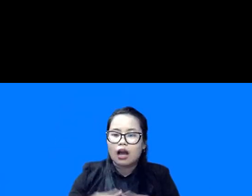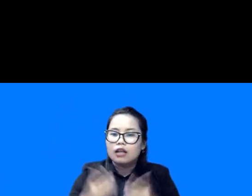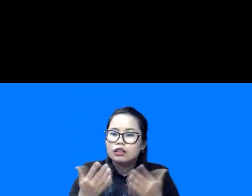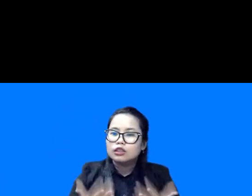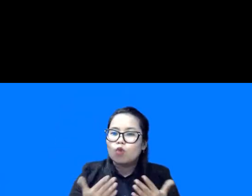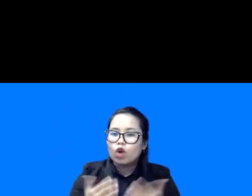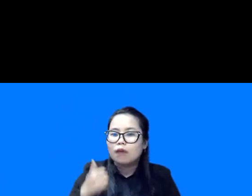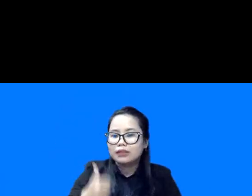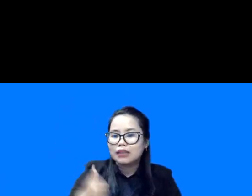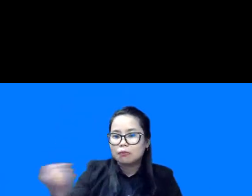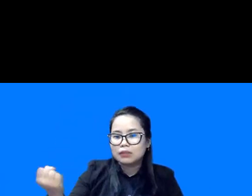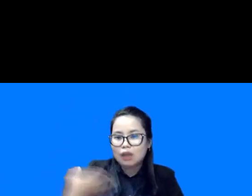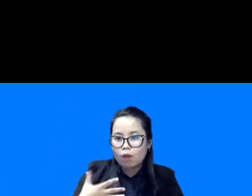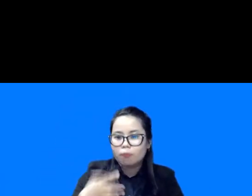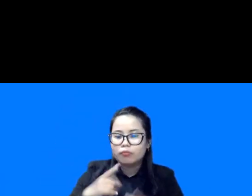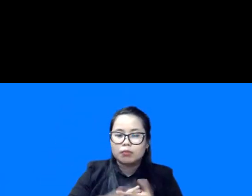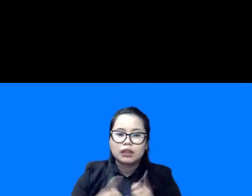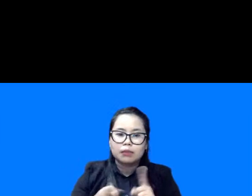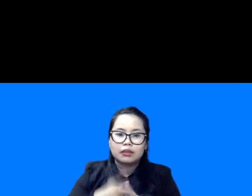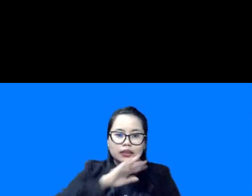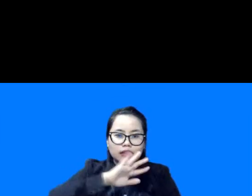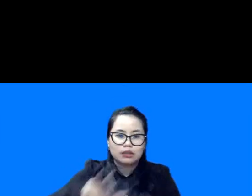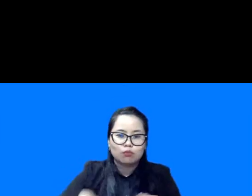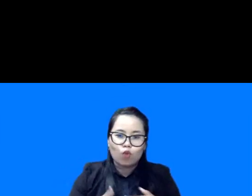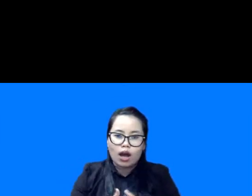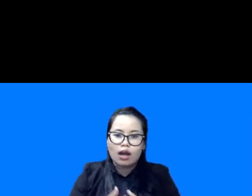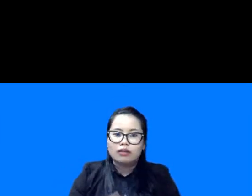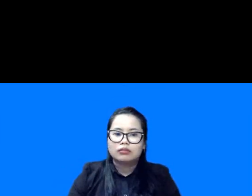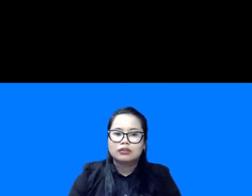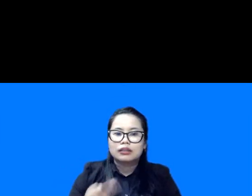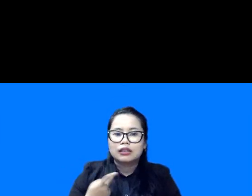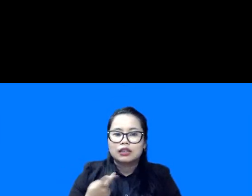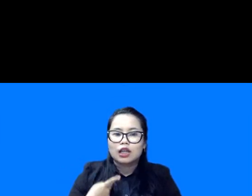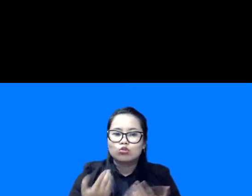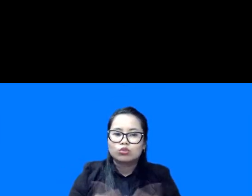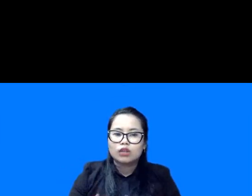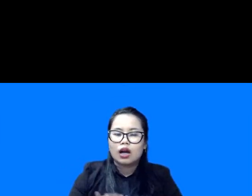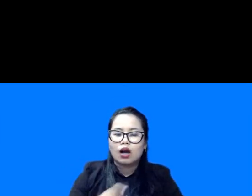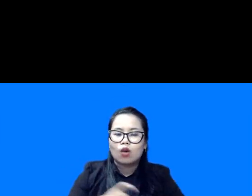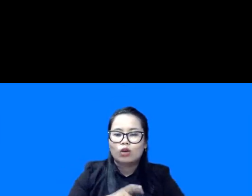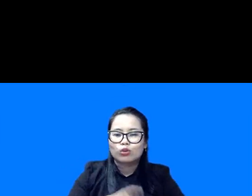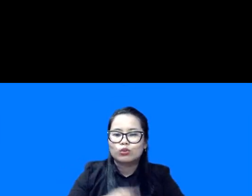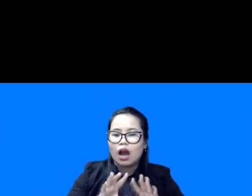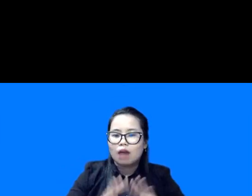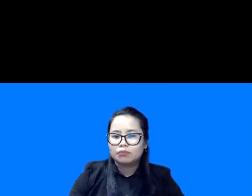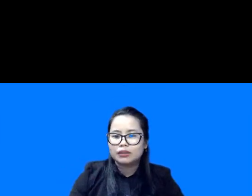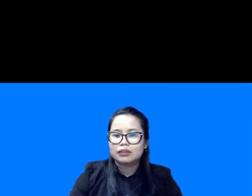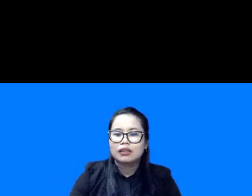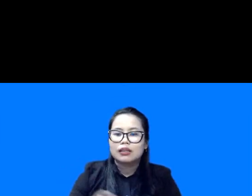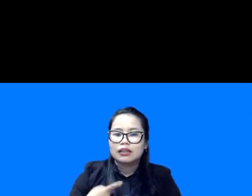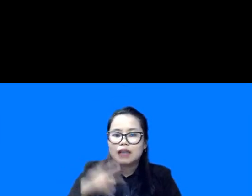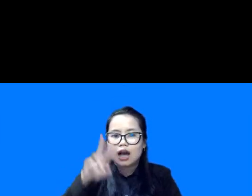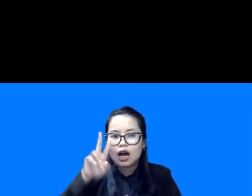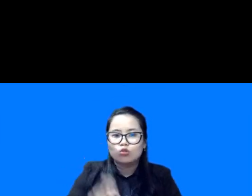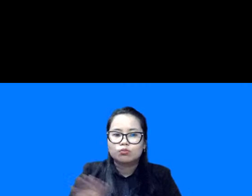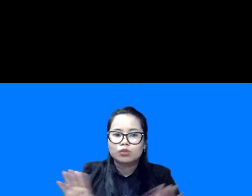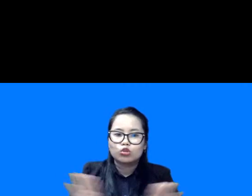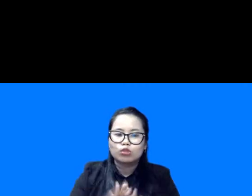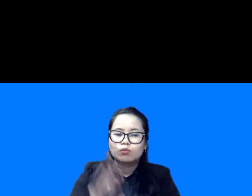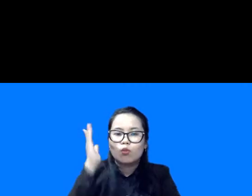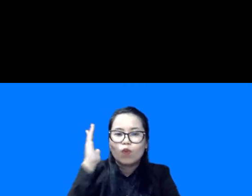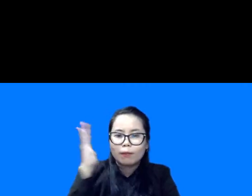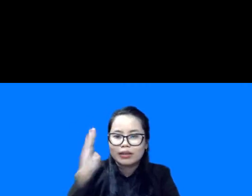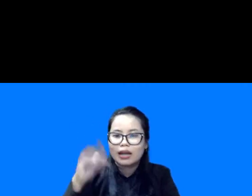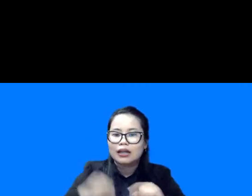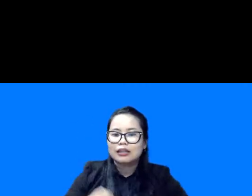colleagues, we are already run out of time. That means we have to end this webinar. We hope that from this webinar you